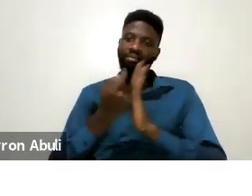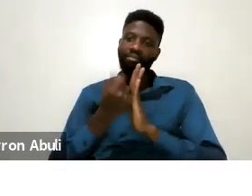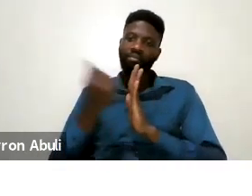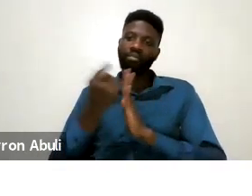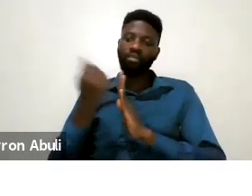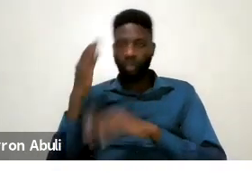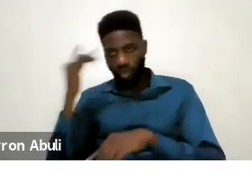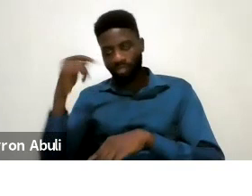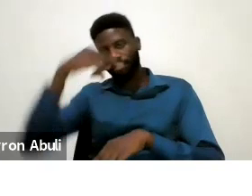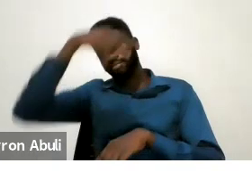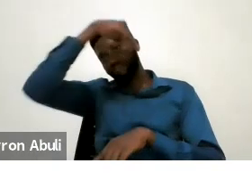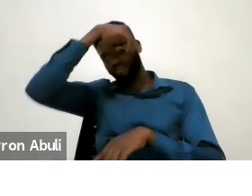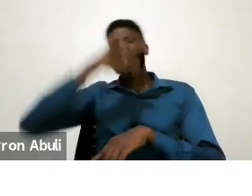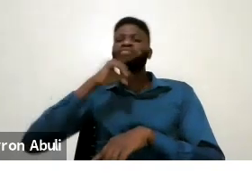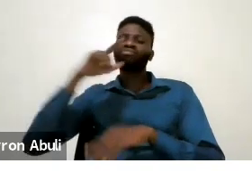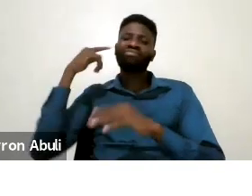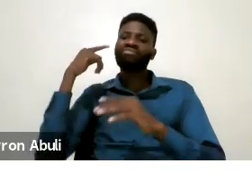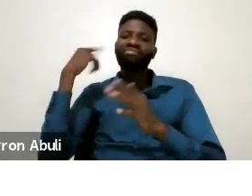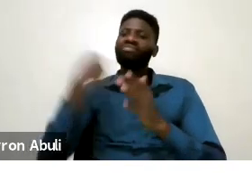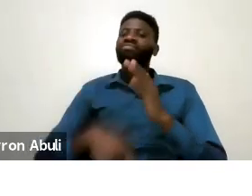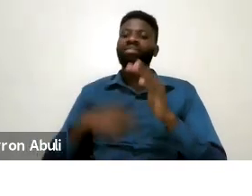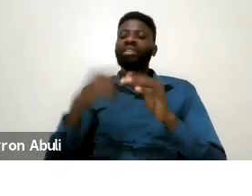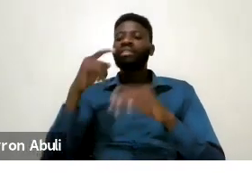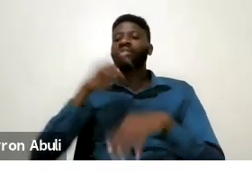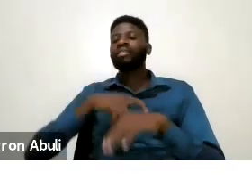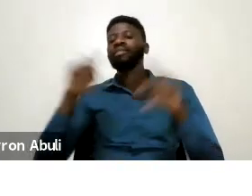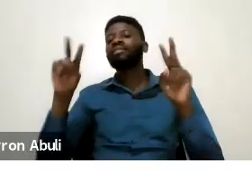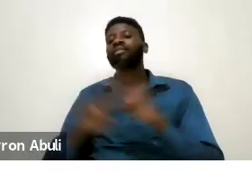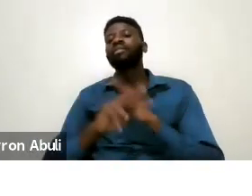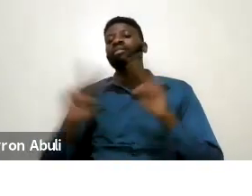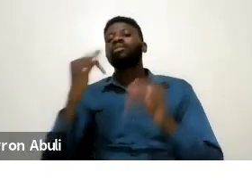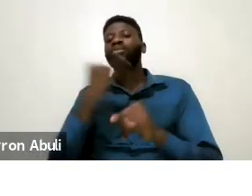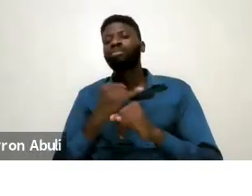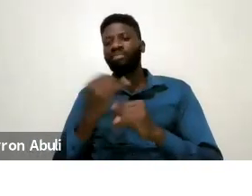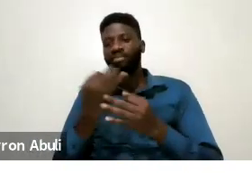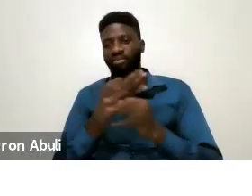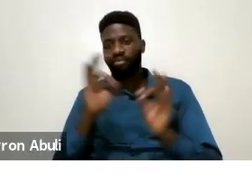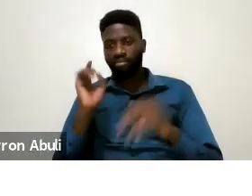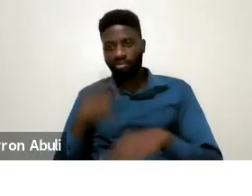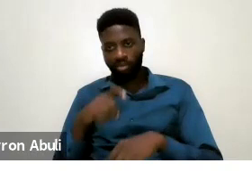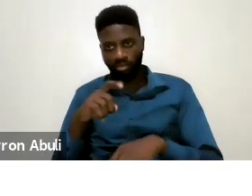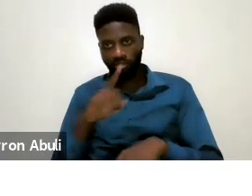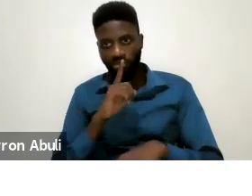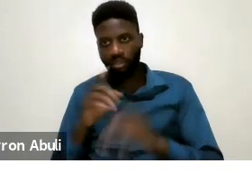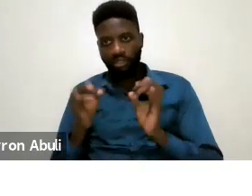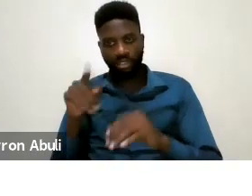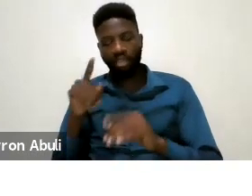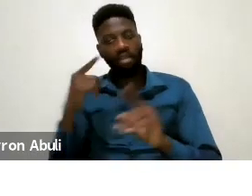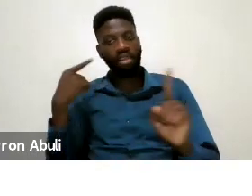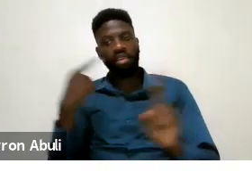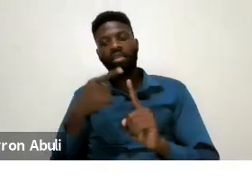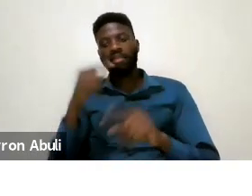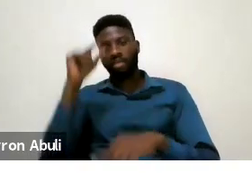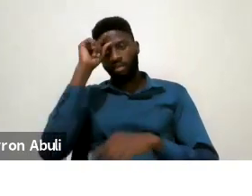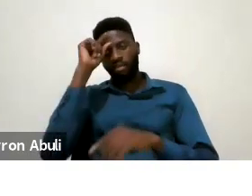You should not be charged to look for a job. Those things should be free. So if you're looking to work for a